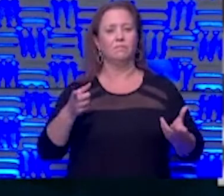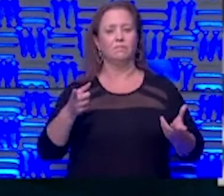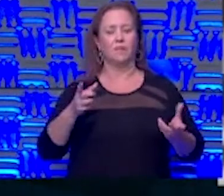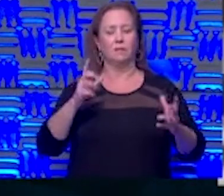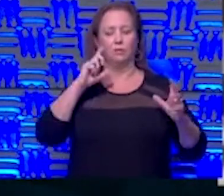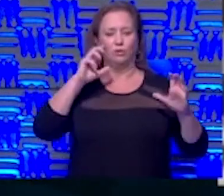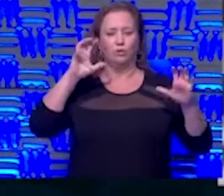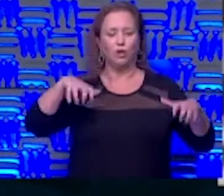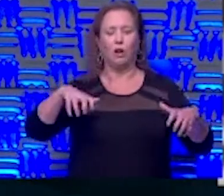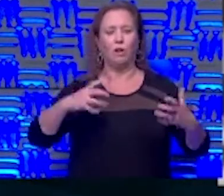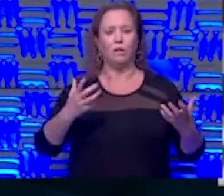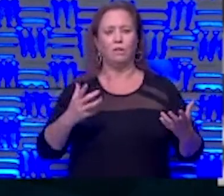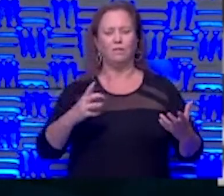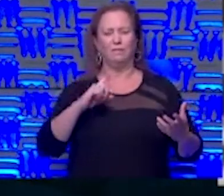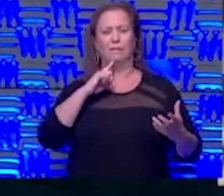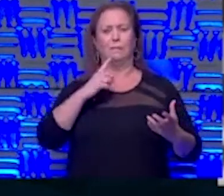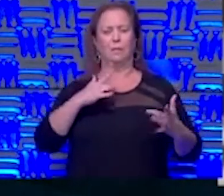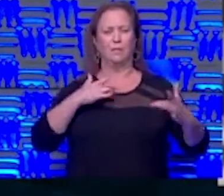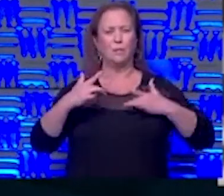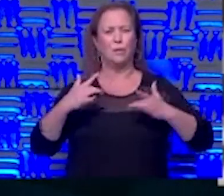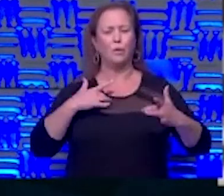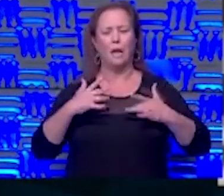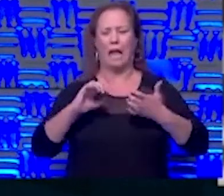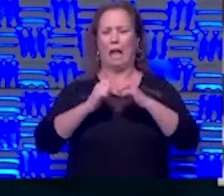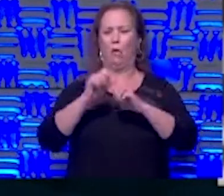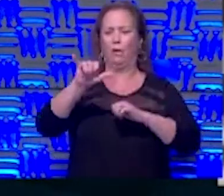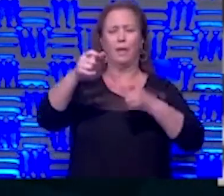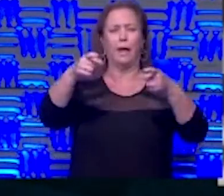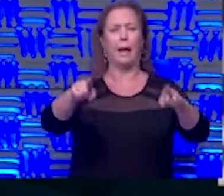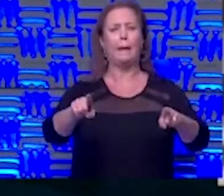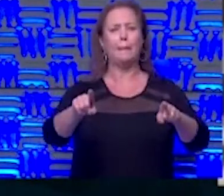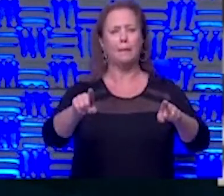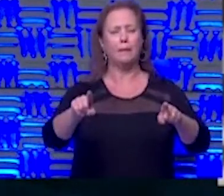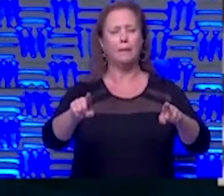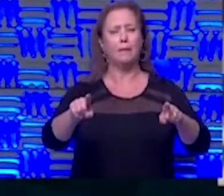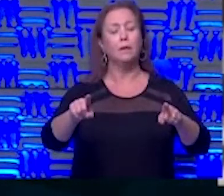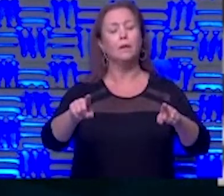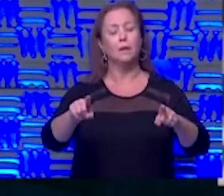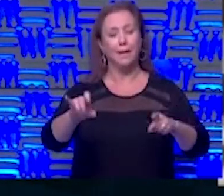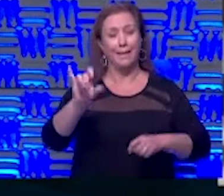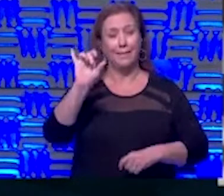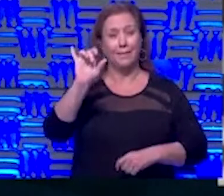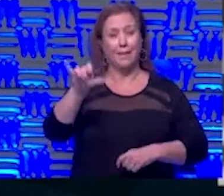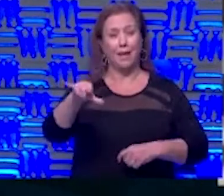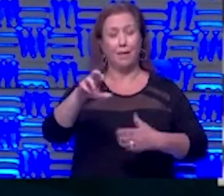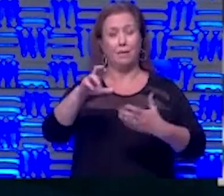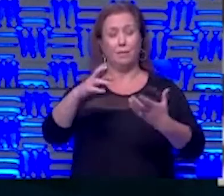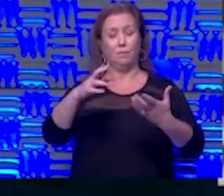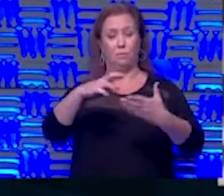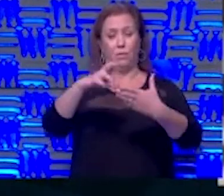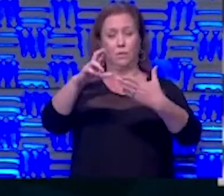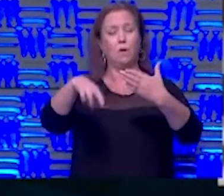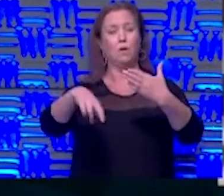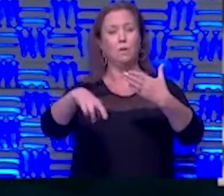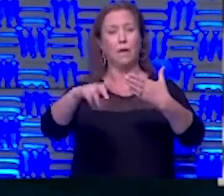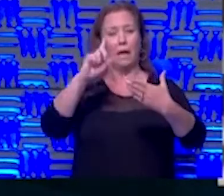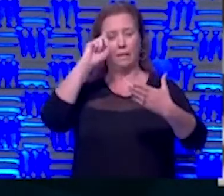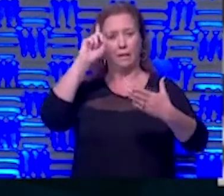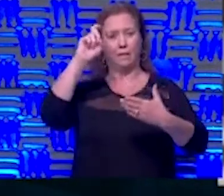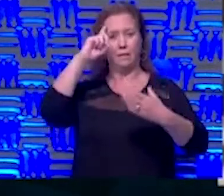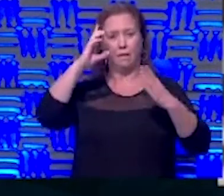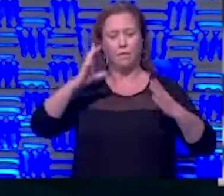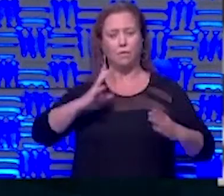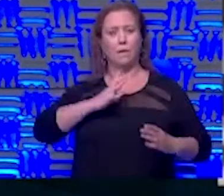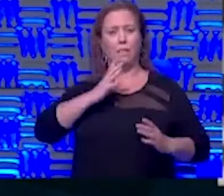shock, amazement, concern. How could this happen? And as a result of that, I think elected officials are